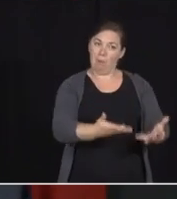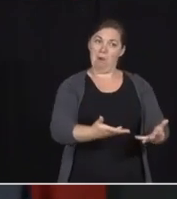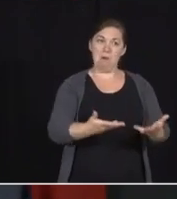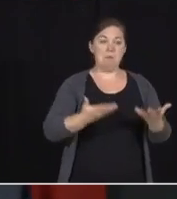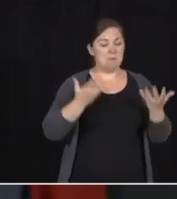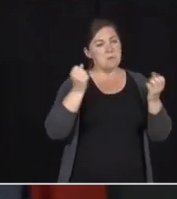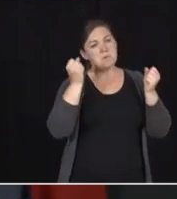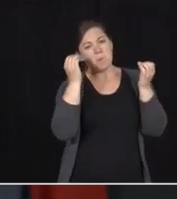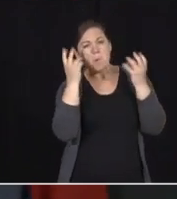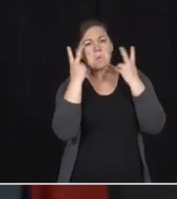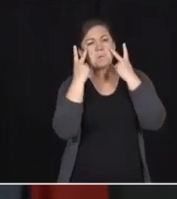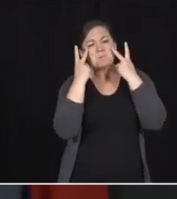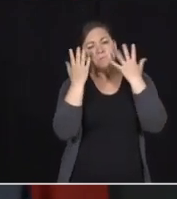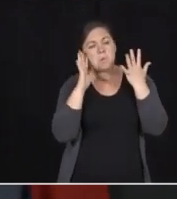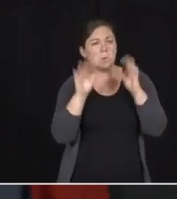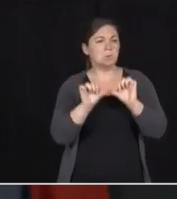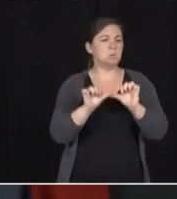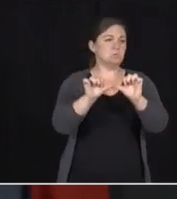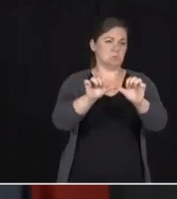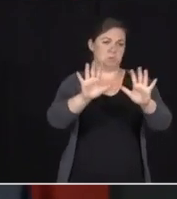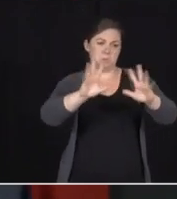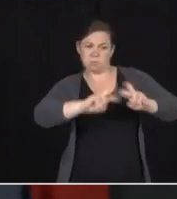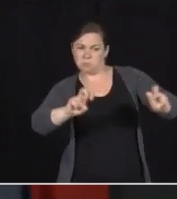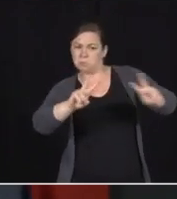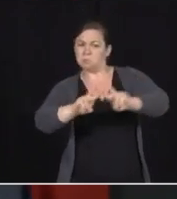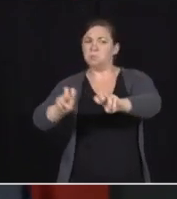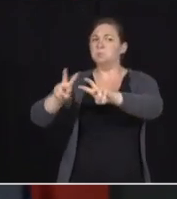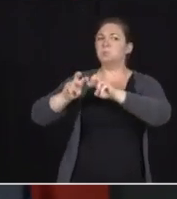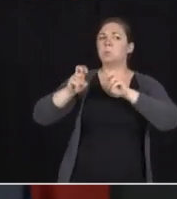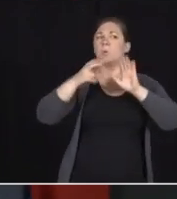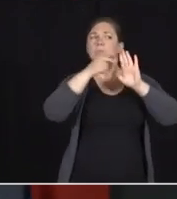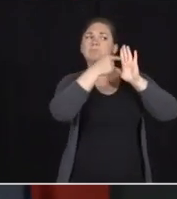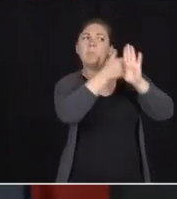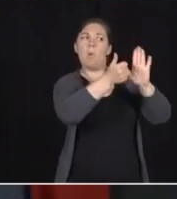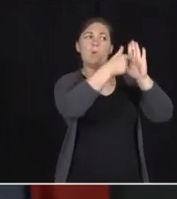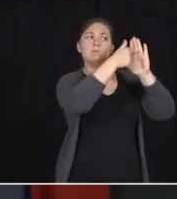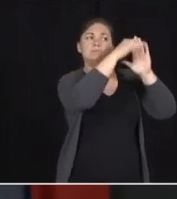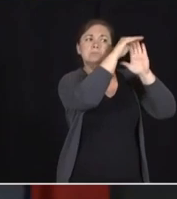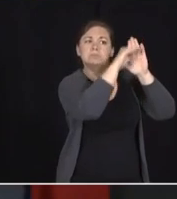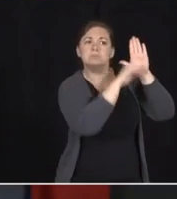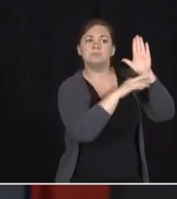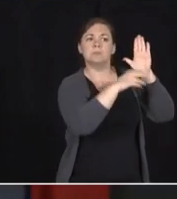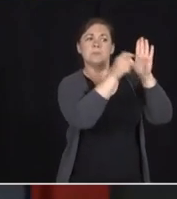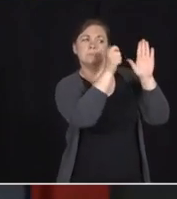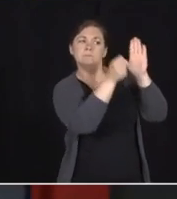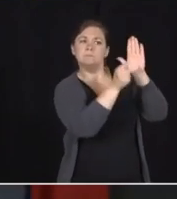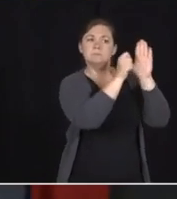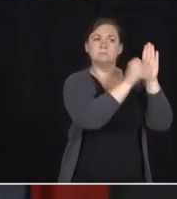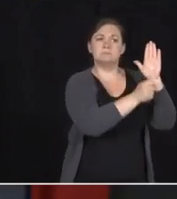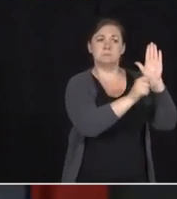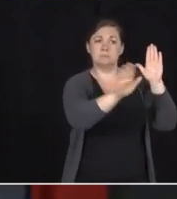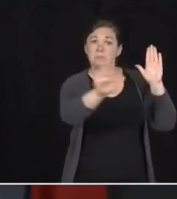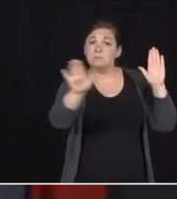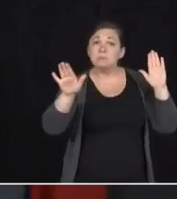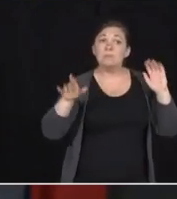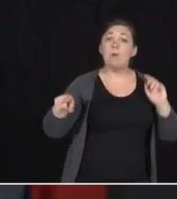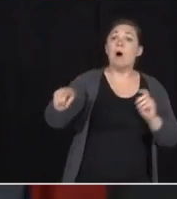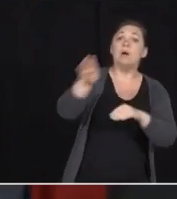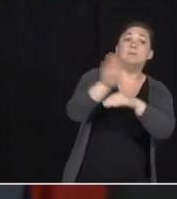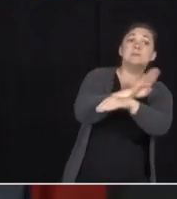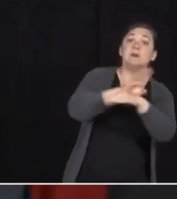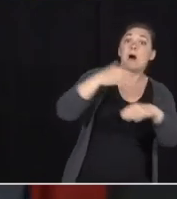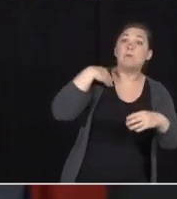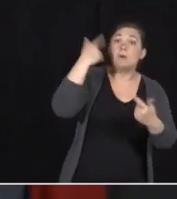continue as we continue to examine these type of regulations. We also encourage other businesses, if they have ideas, to really pitch those to us